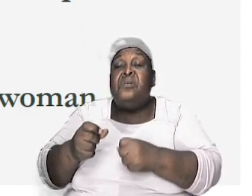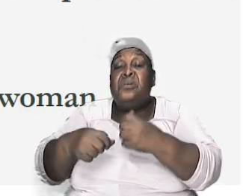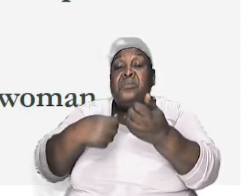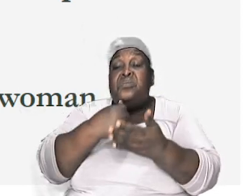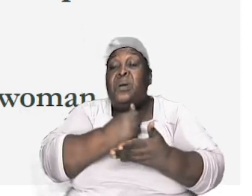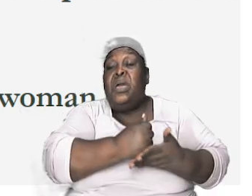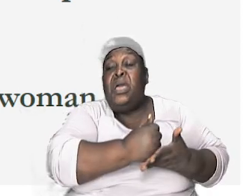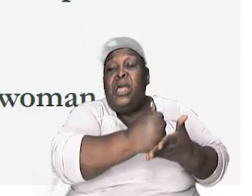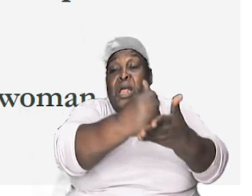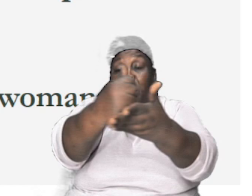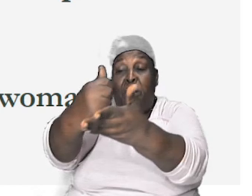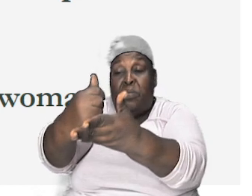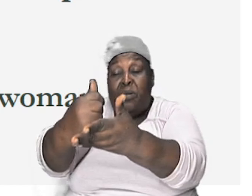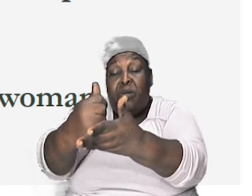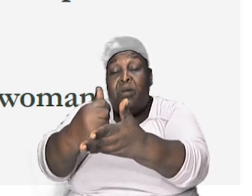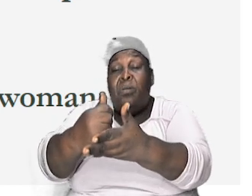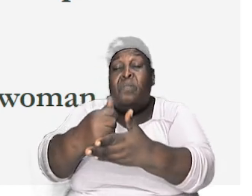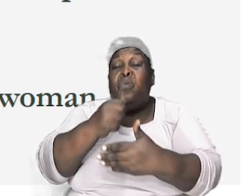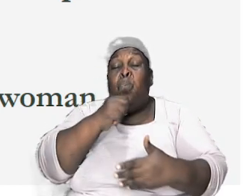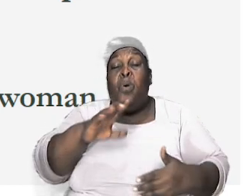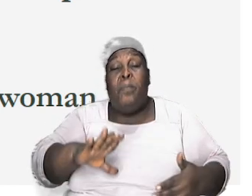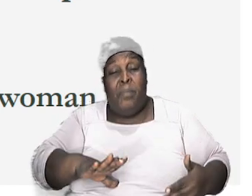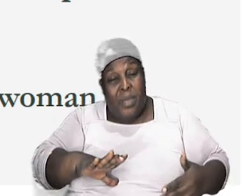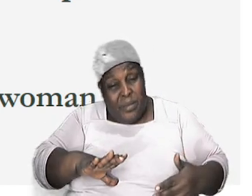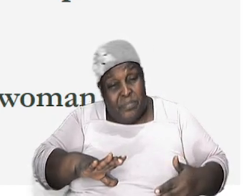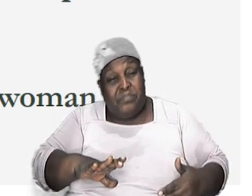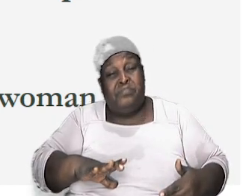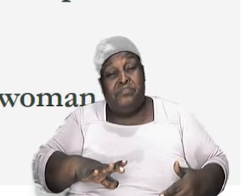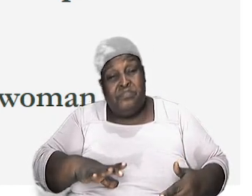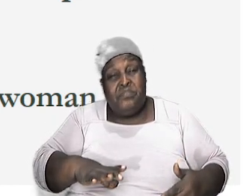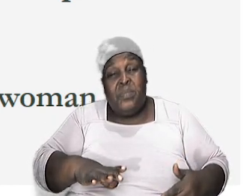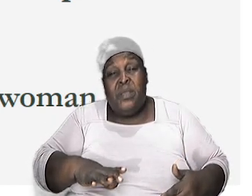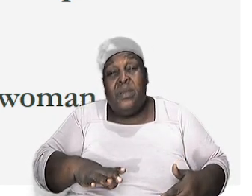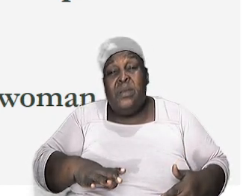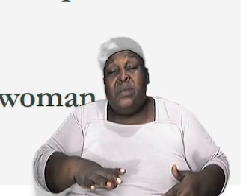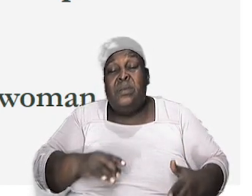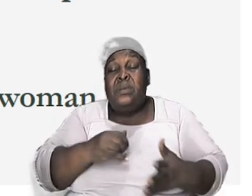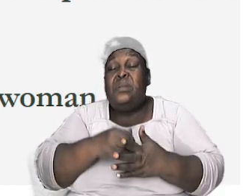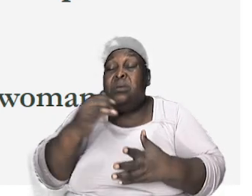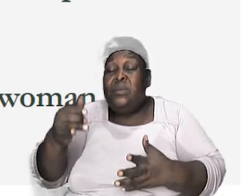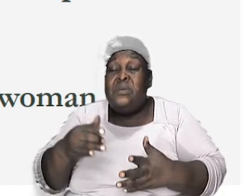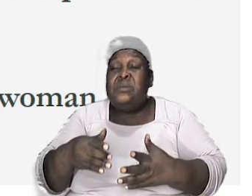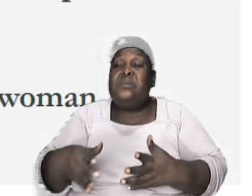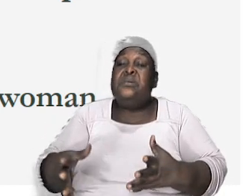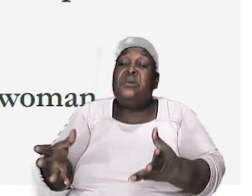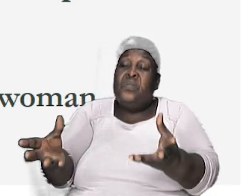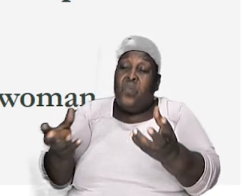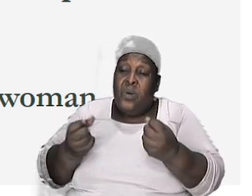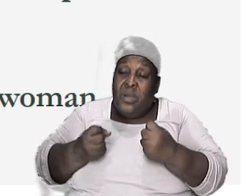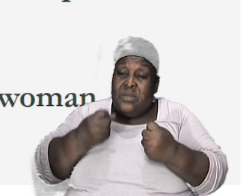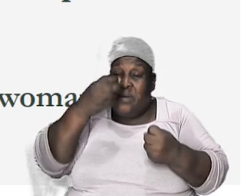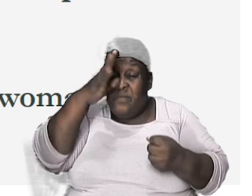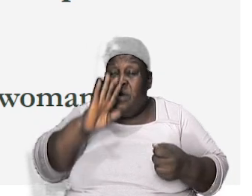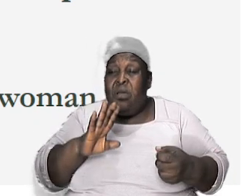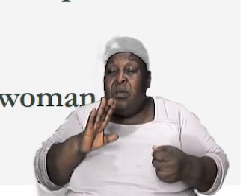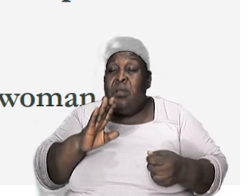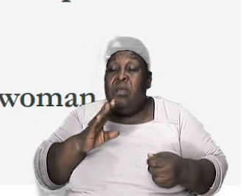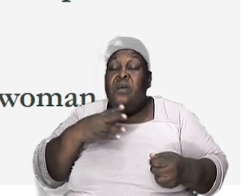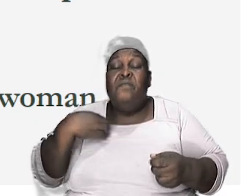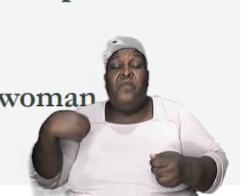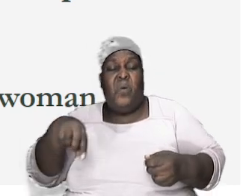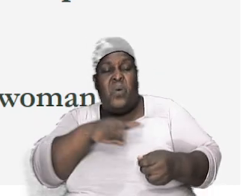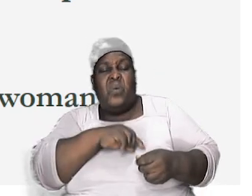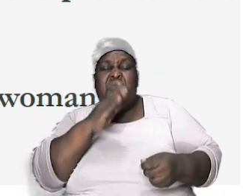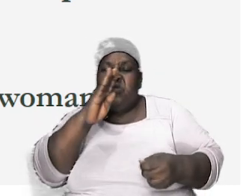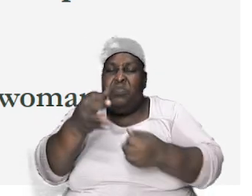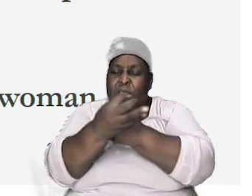raise the issue, but Jesus himself raised the issue. You know why? Because it is the desire of God for us to be free. It's